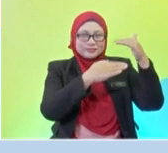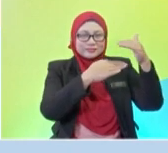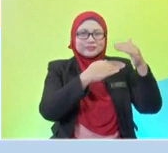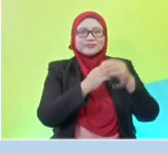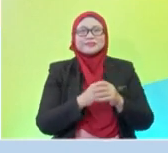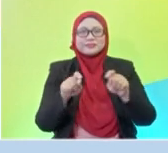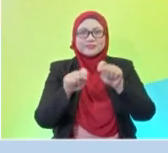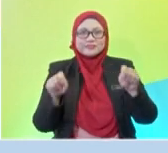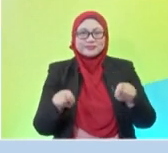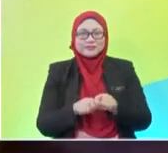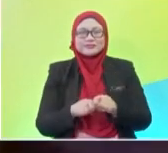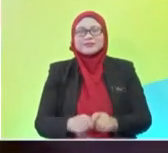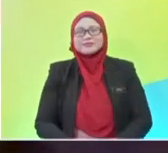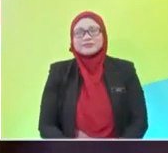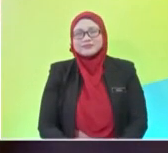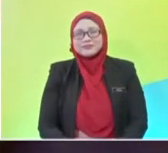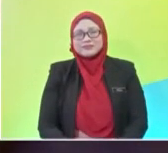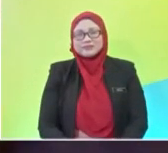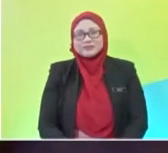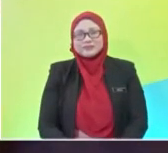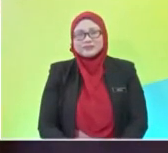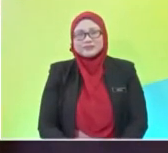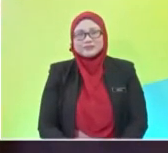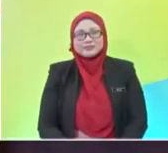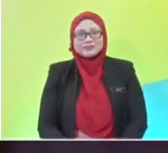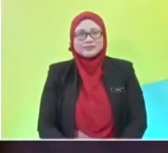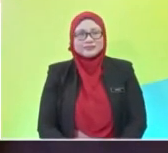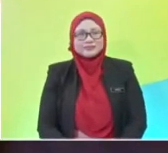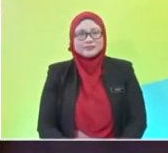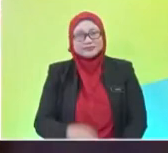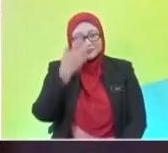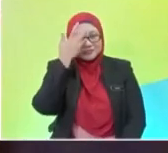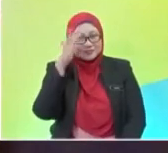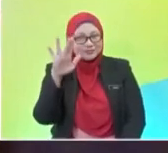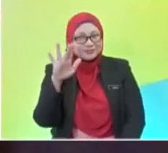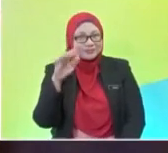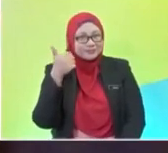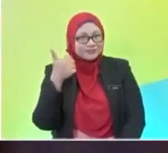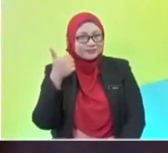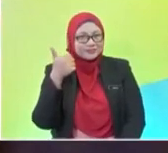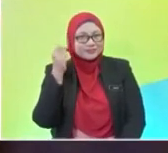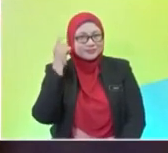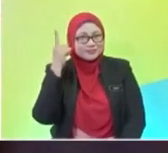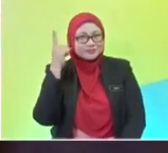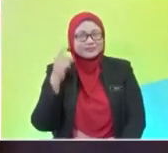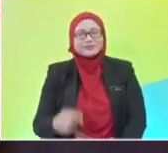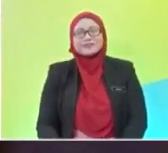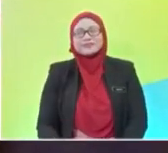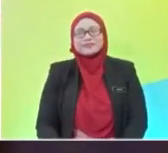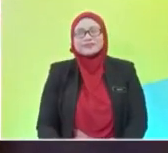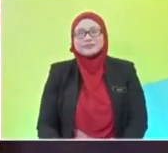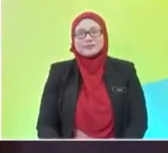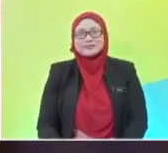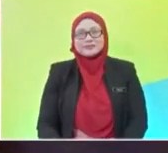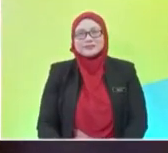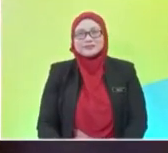ground. Okay. Well, pupils, do you all understand so far? That's right. So these are certain things that we can do if a